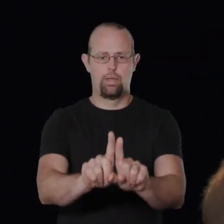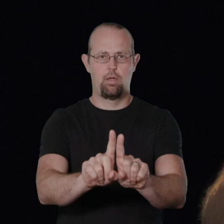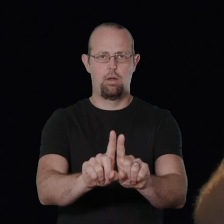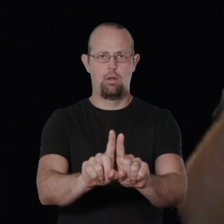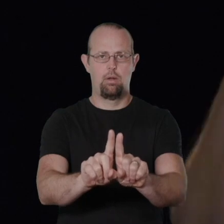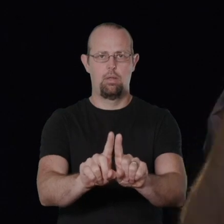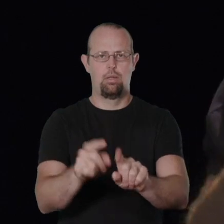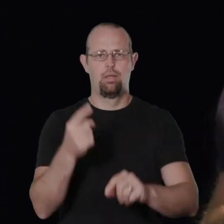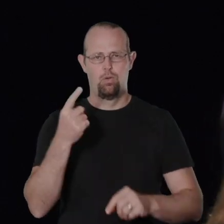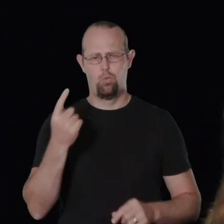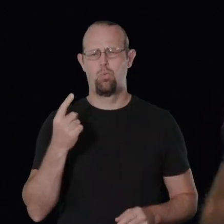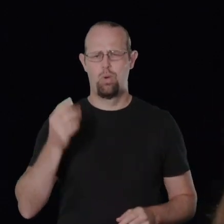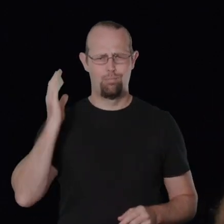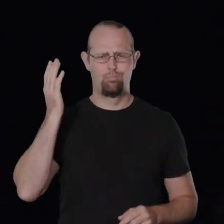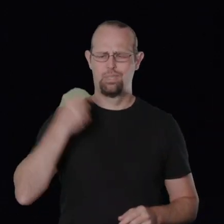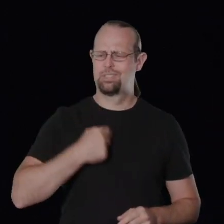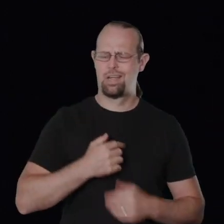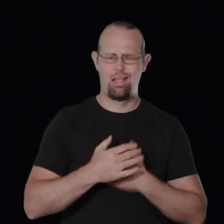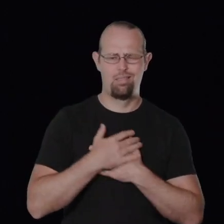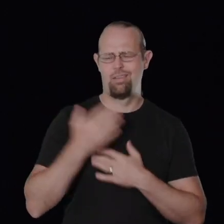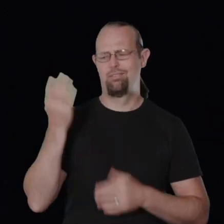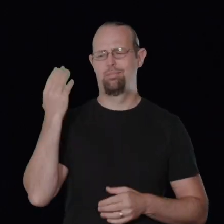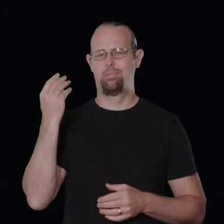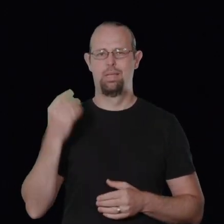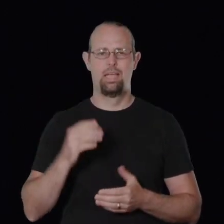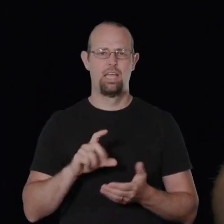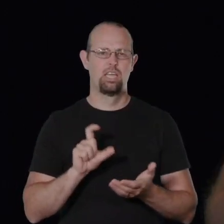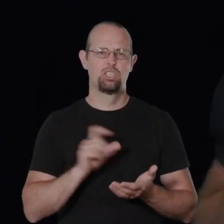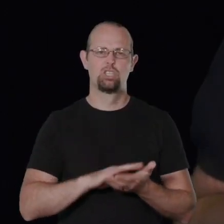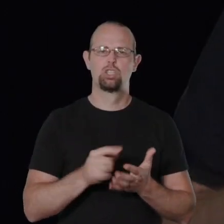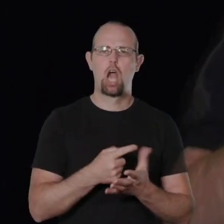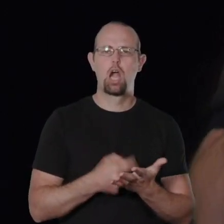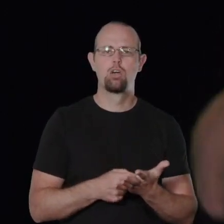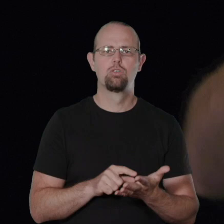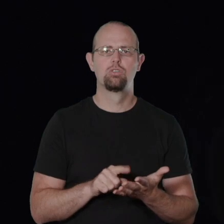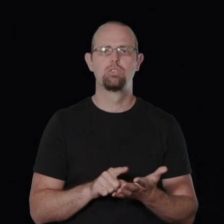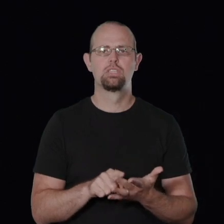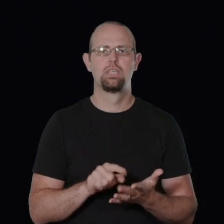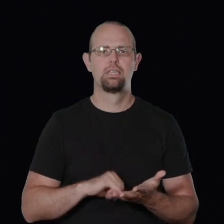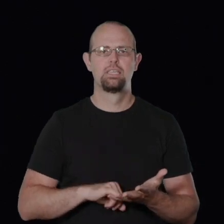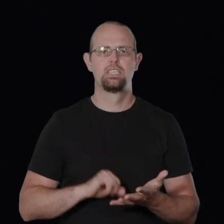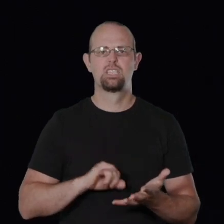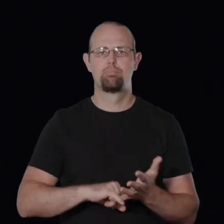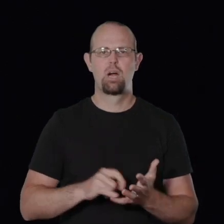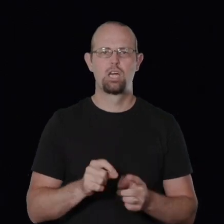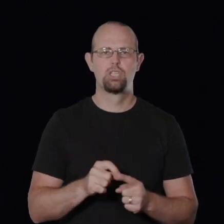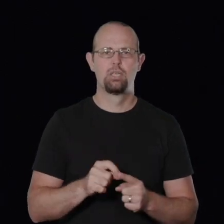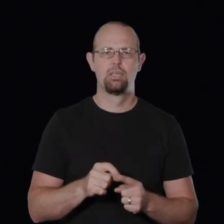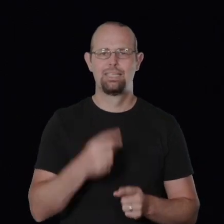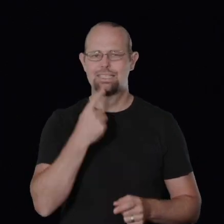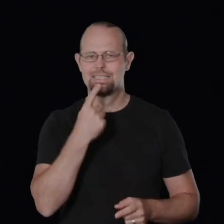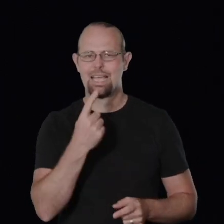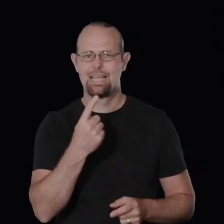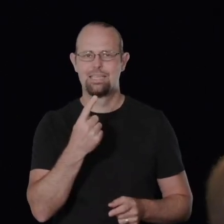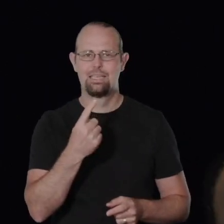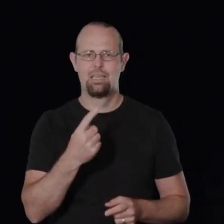hero preachers of olden days, Charles Spurgeon, expressed it like this. He said, no one ever outgrows the